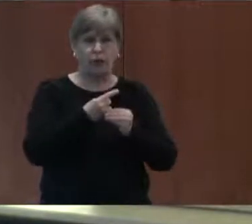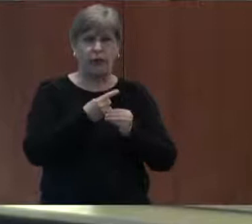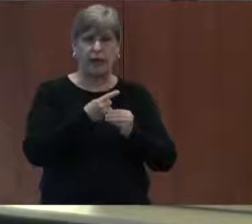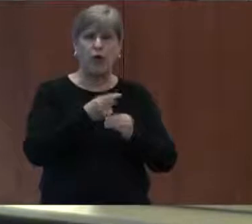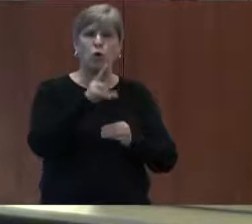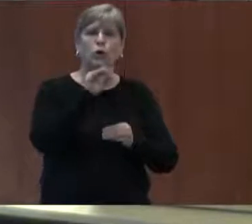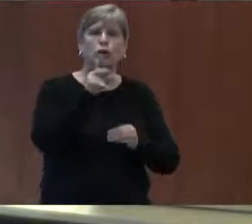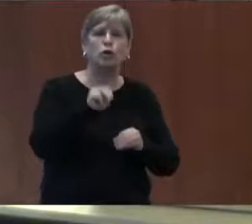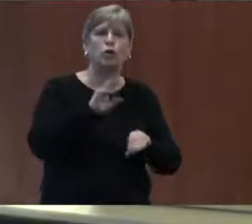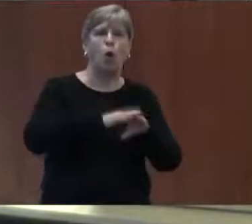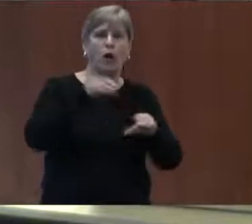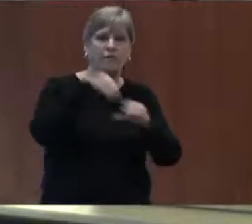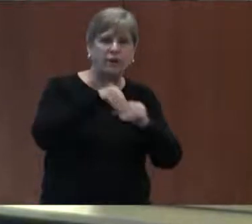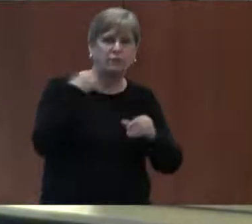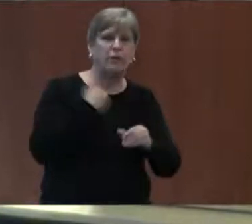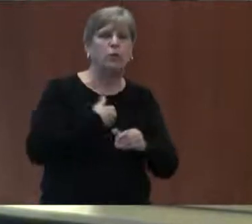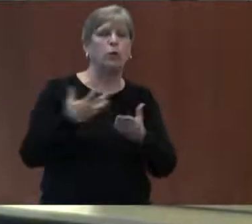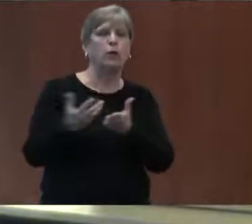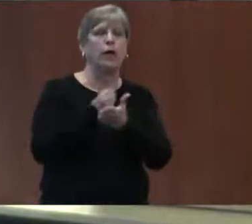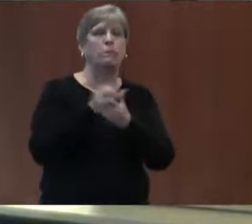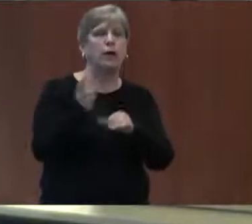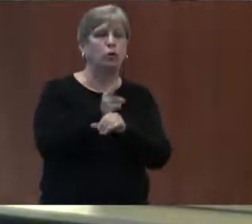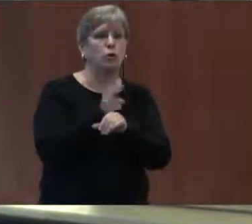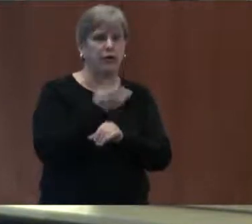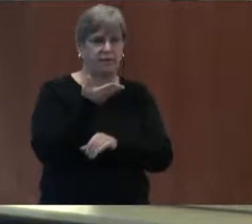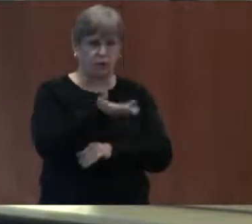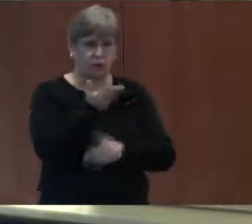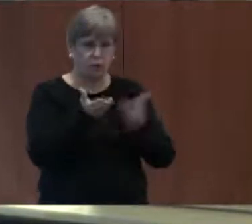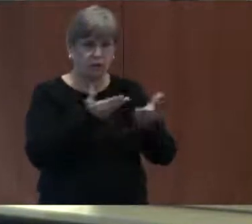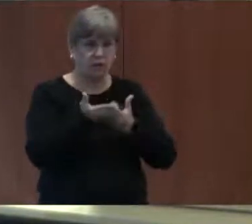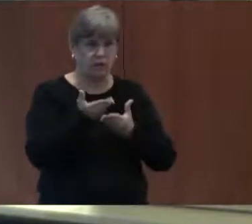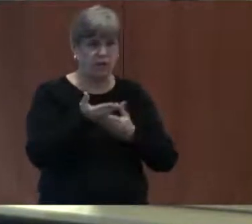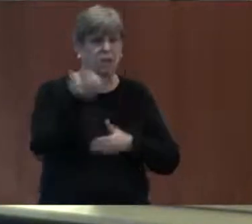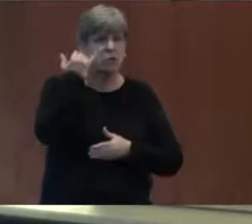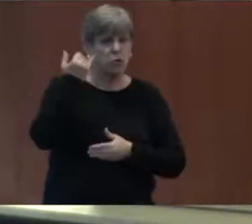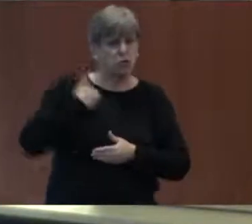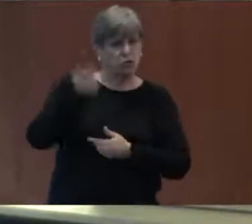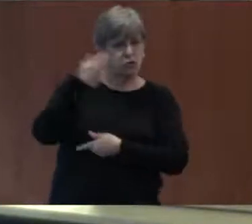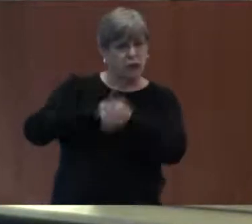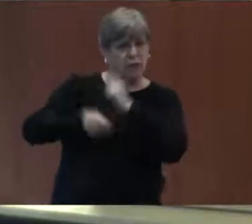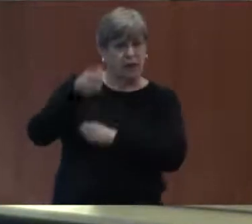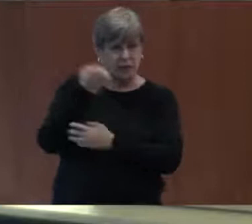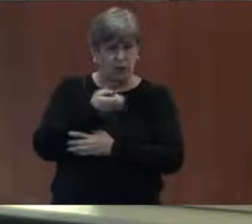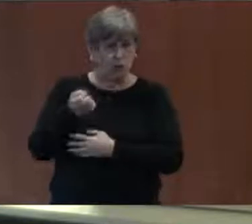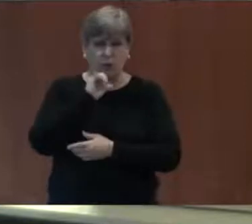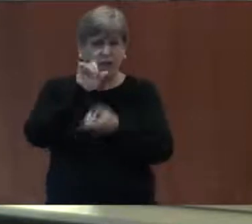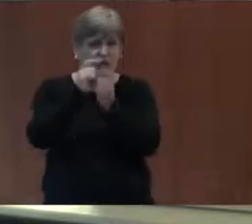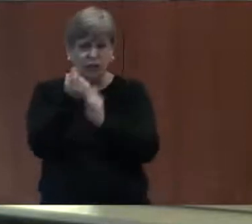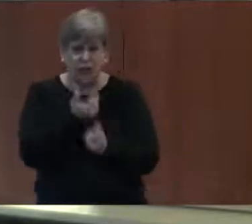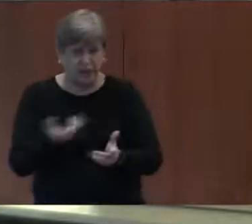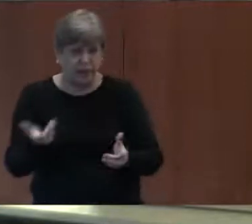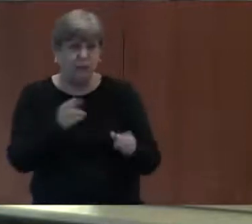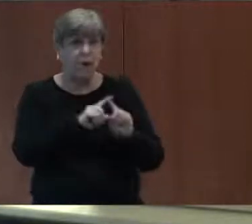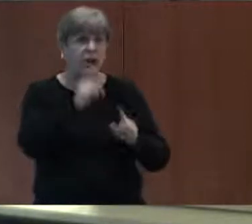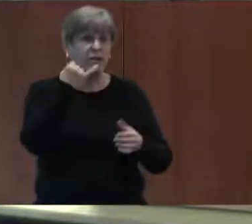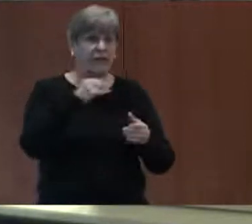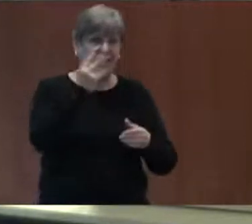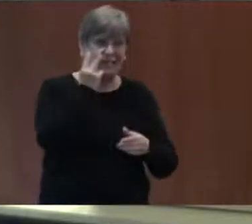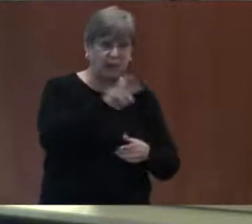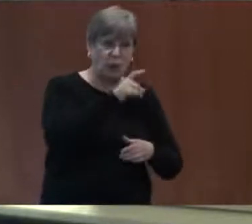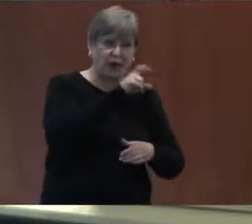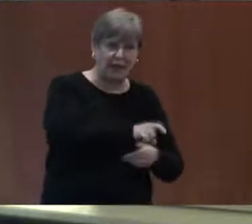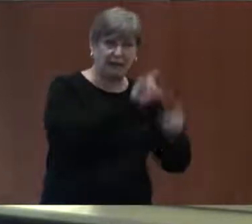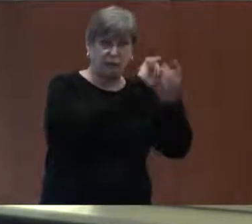investment that we will gain by using them, because if we were to just go replace the equipment, we're not changing anything. Whereas if they look what needs have